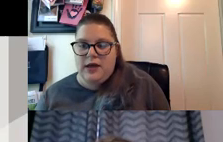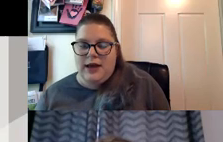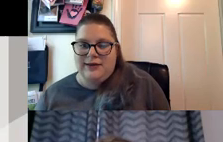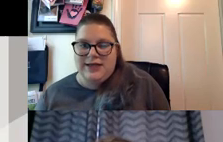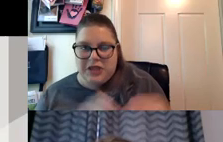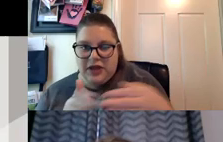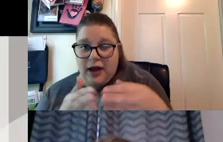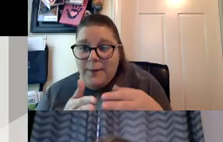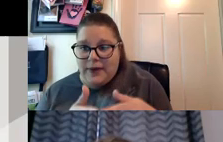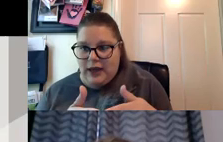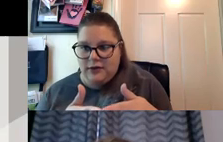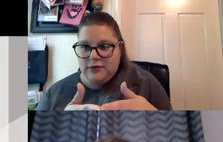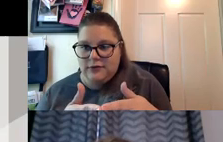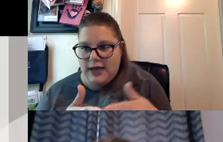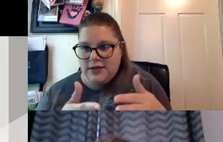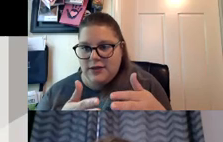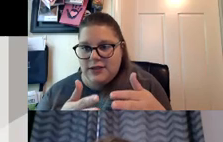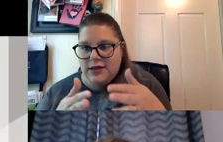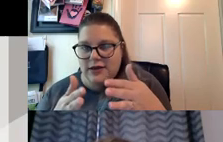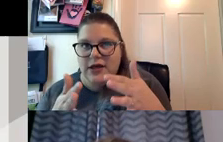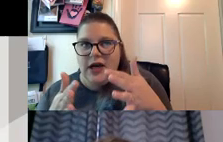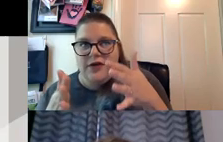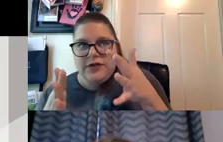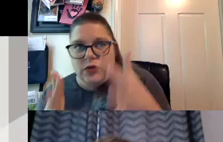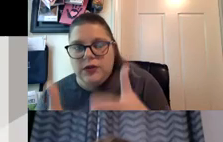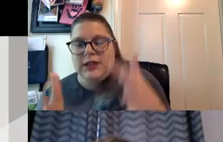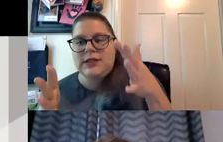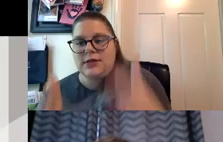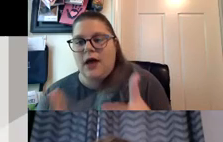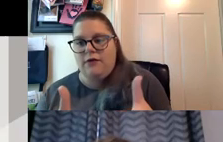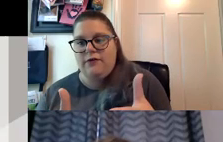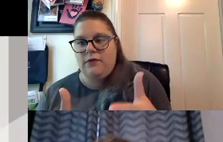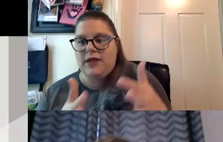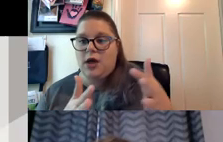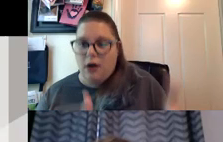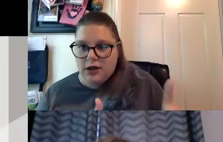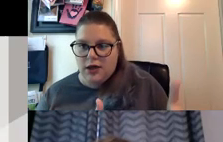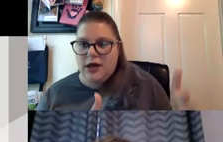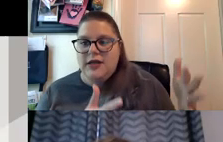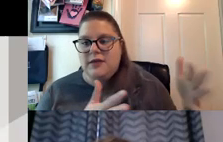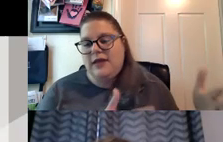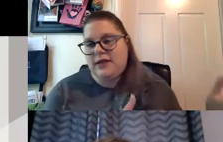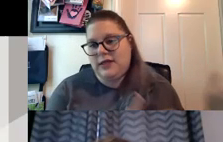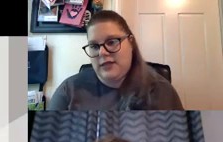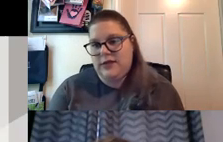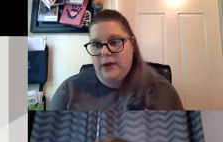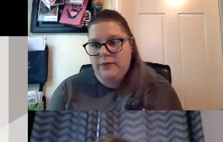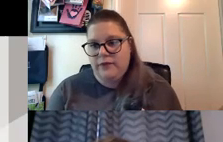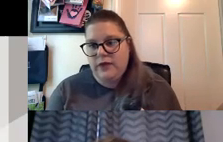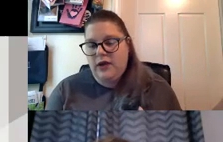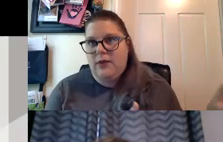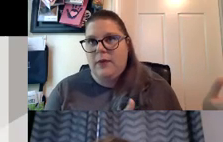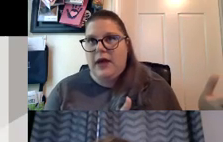them, and it's the company, right? So it's the tool itself makes it harder to make things